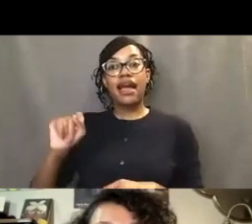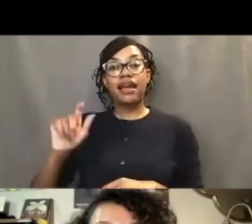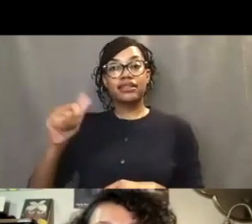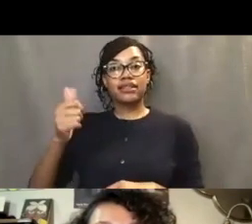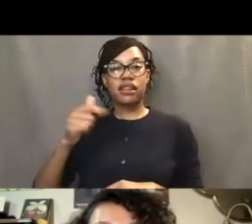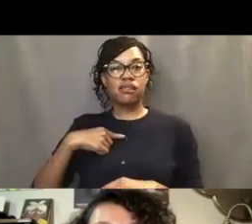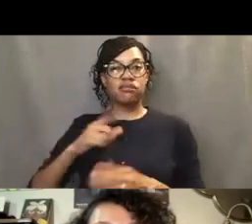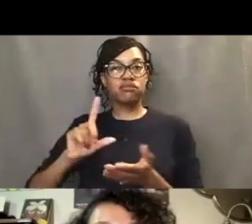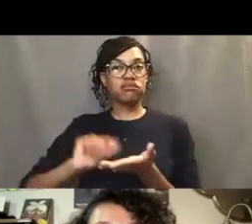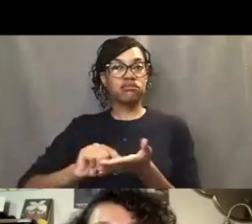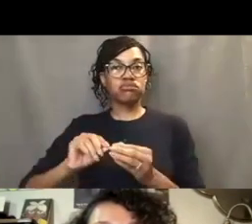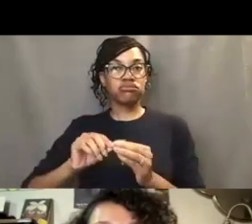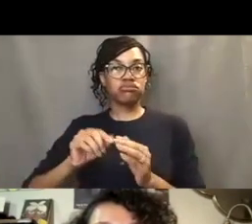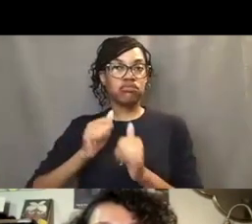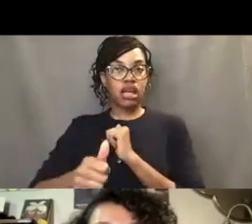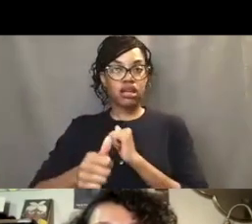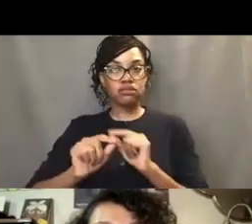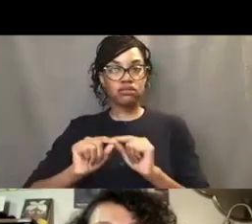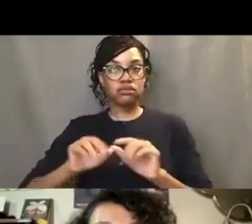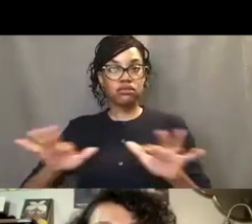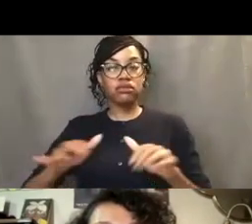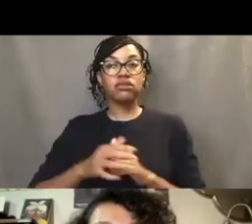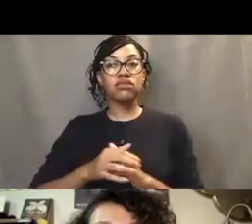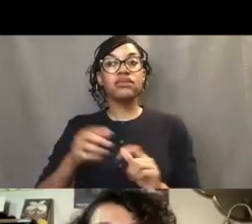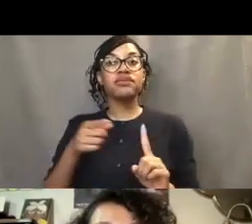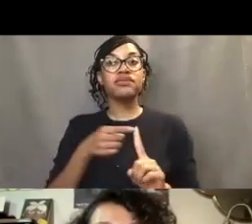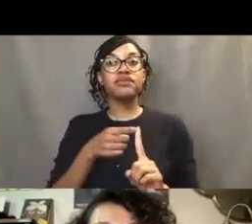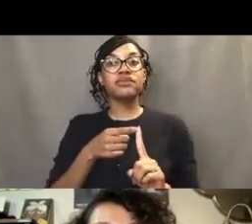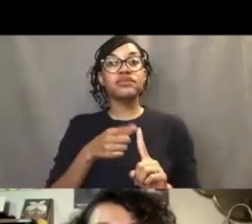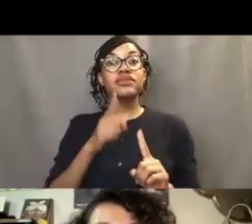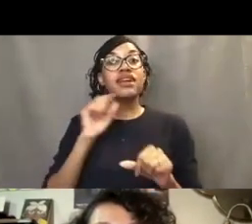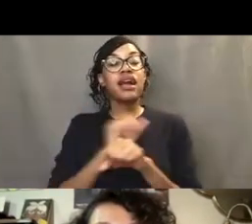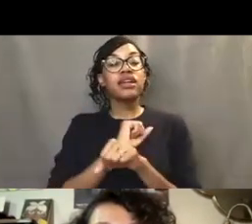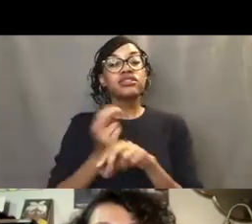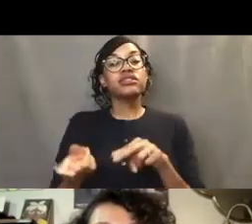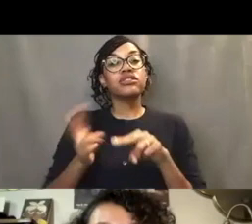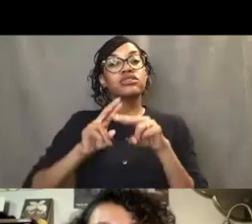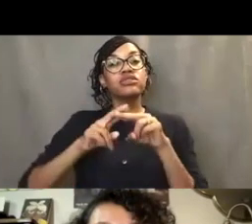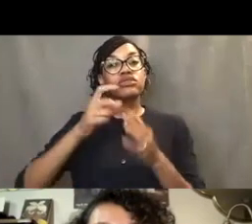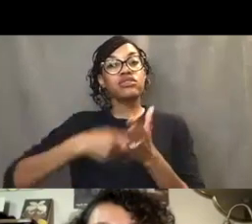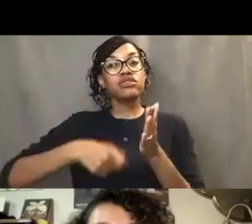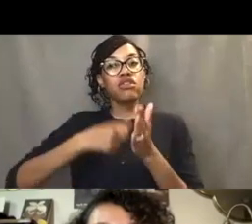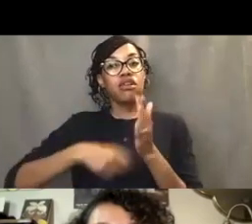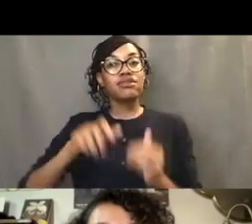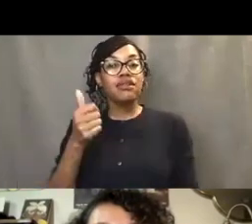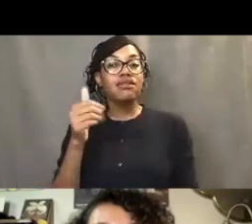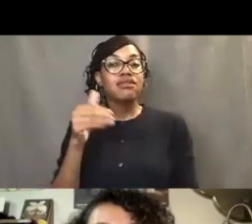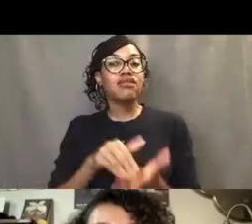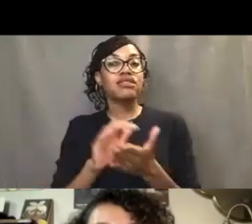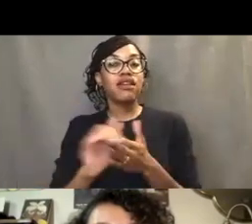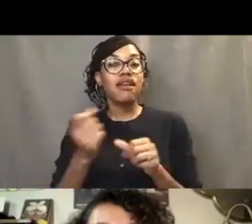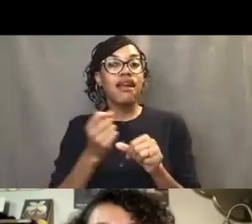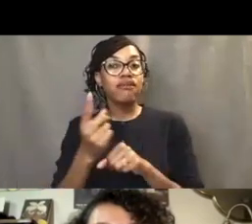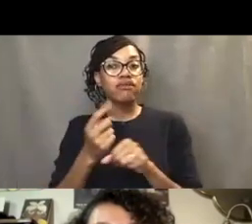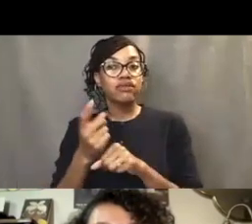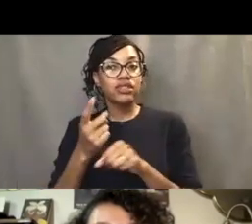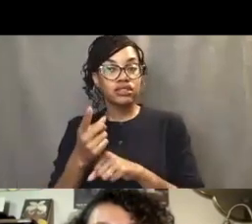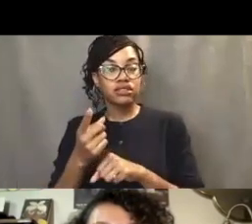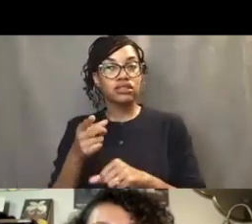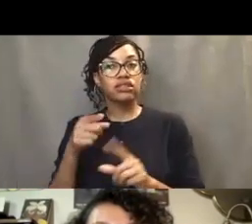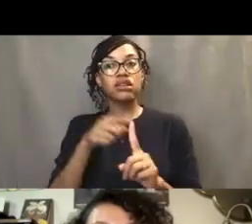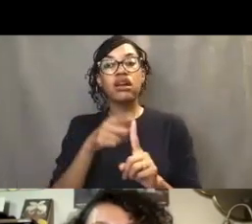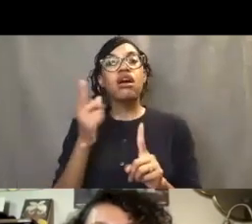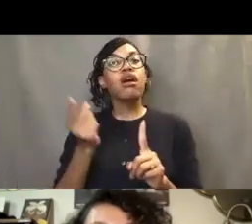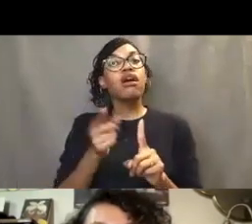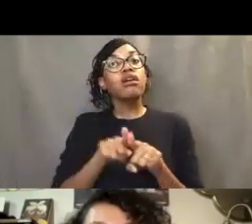increasing healthcare costs up to about $10,000 per year, Act 10 stripped collective bargaining rights. So gone are the days